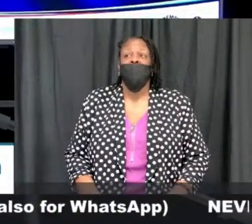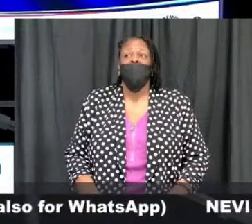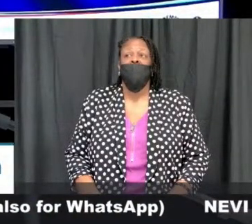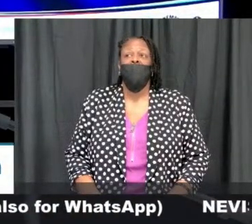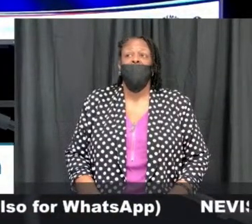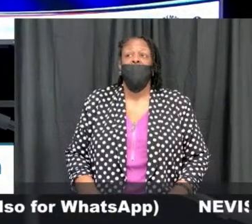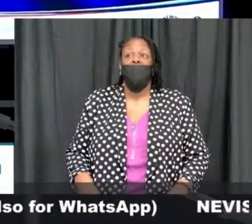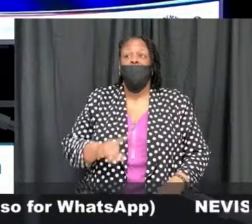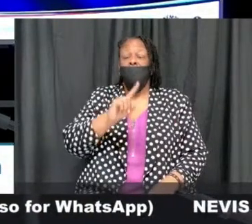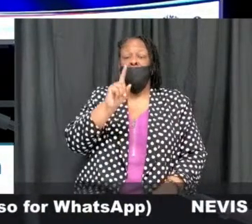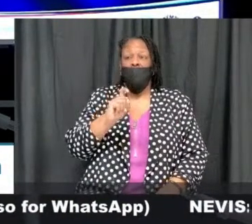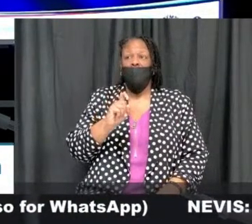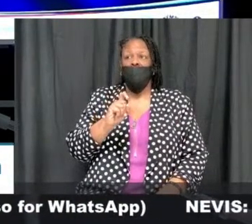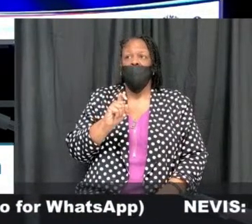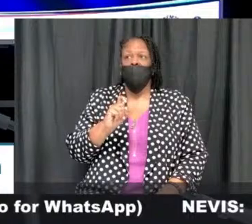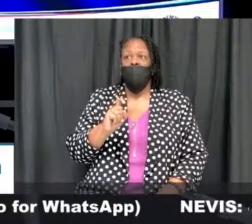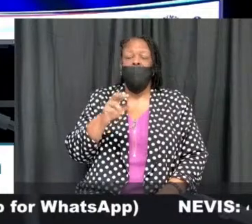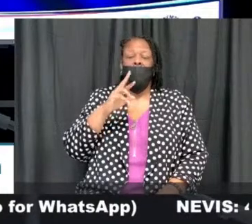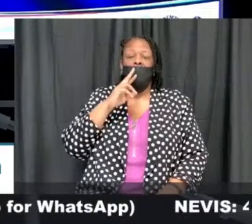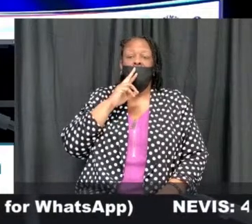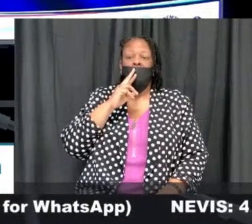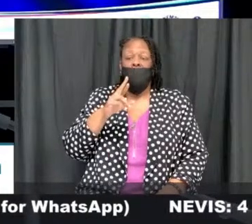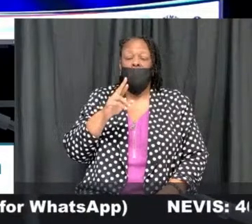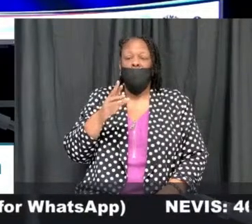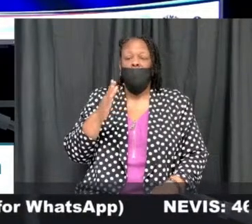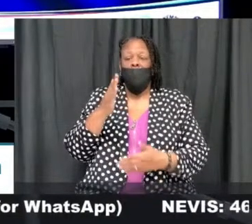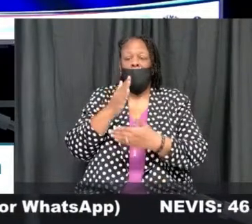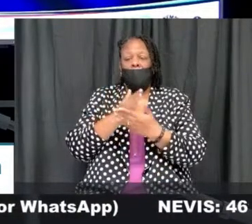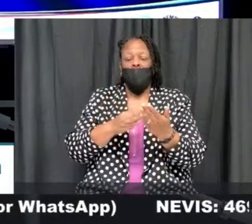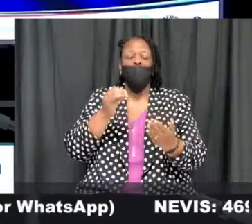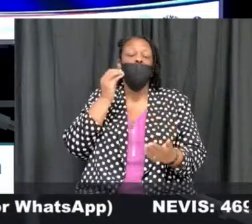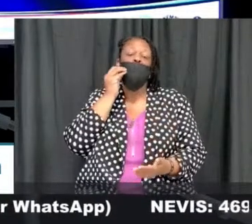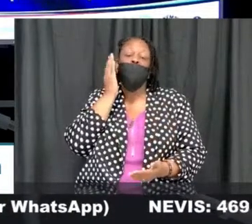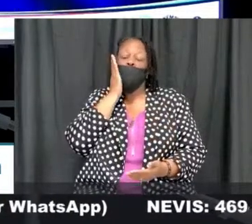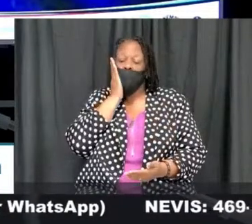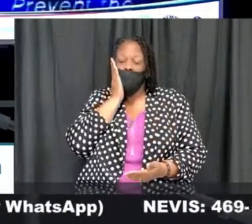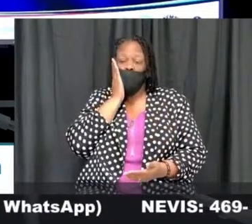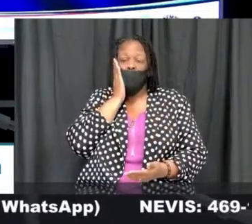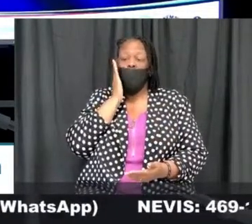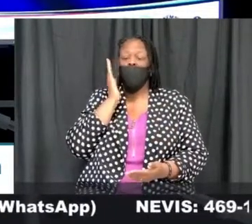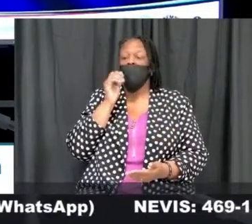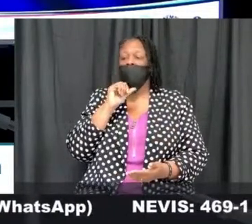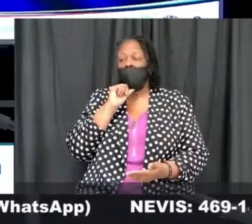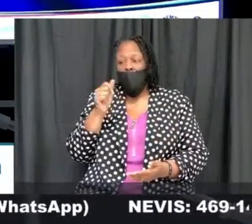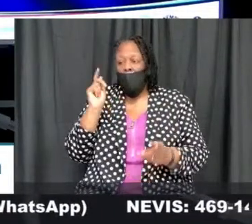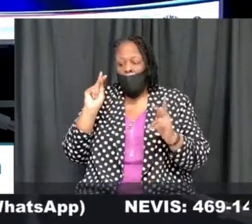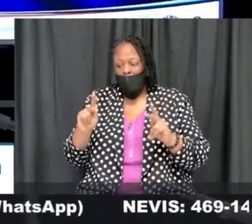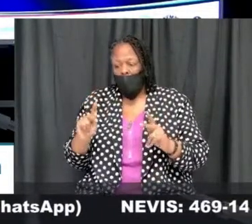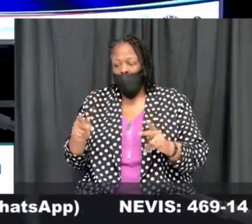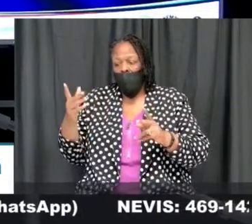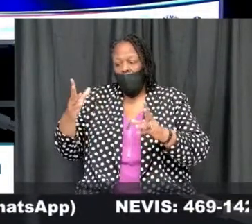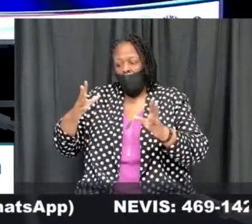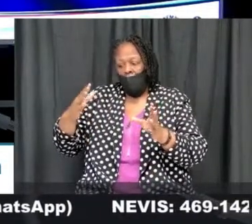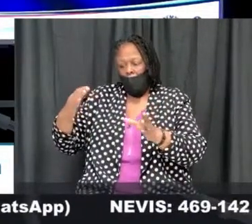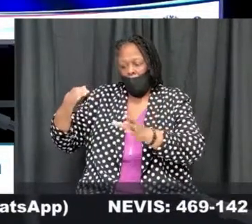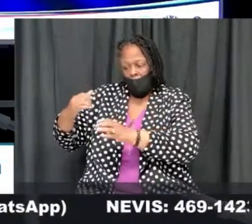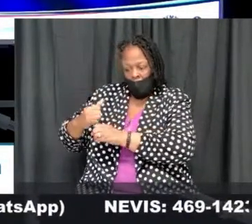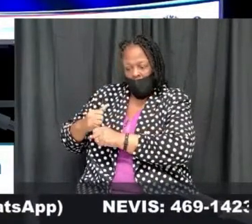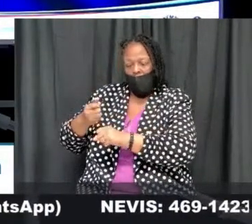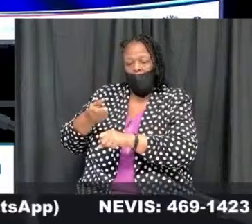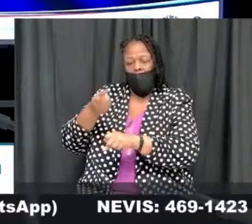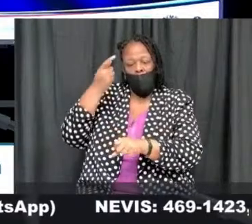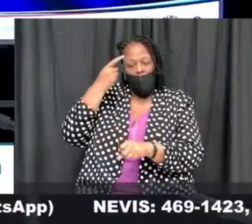Are there any local hotels, apart from the COVID-19 approved list of hotels, that